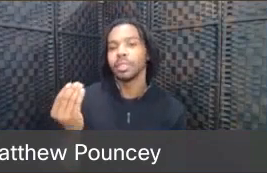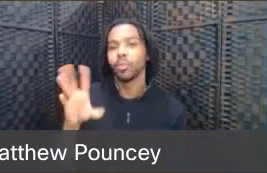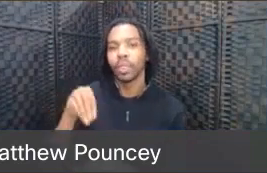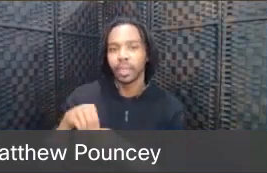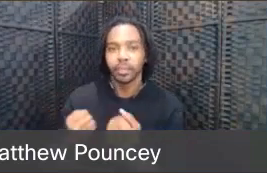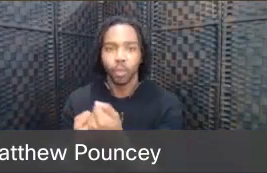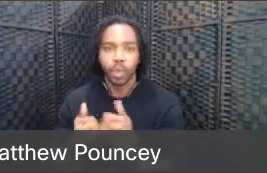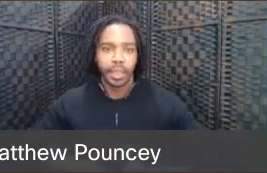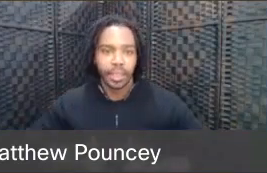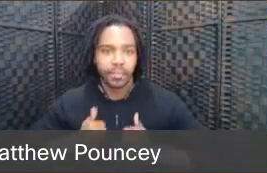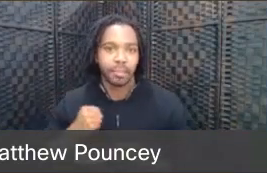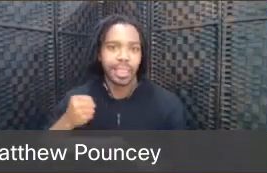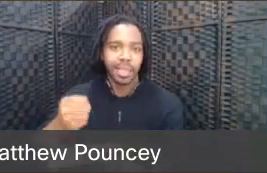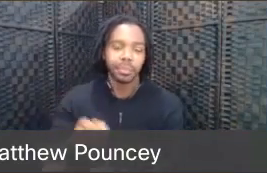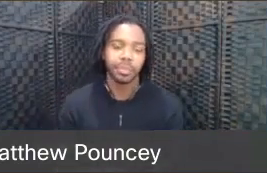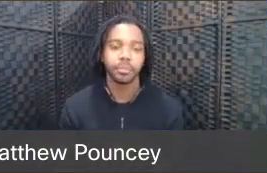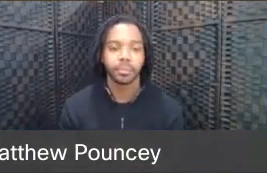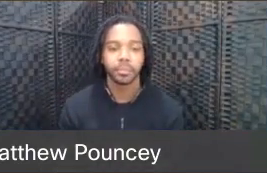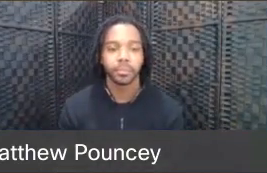placements.